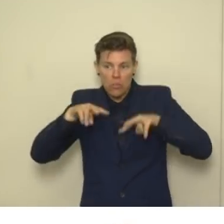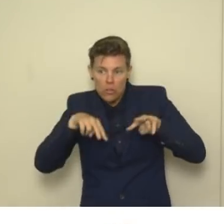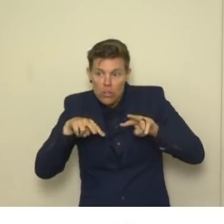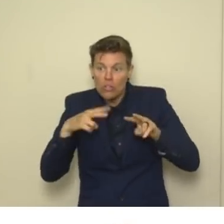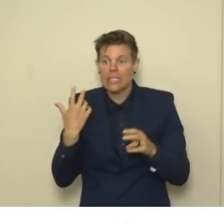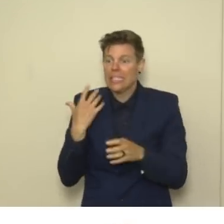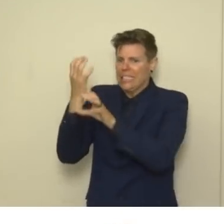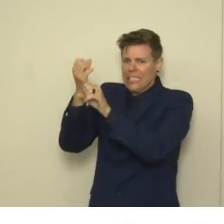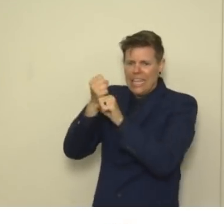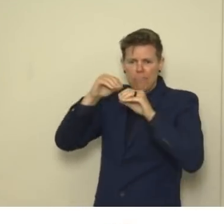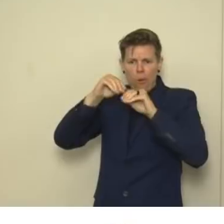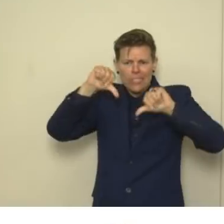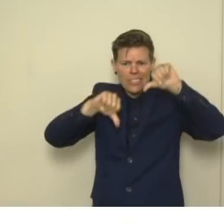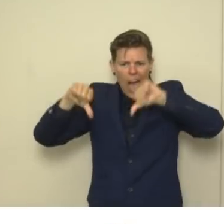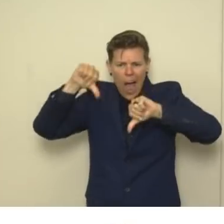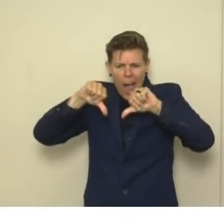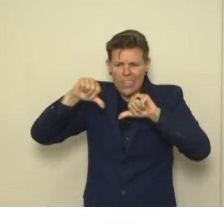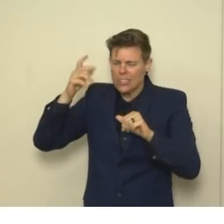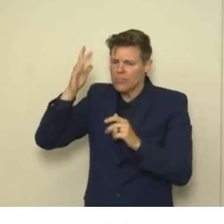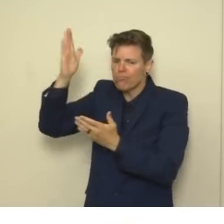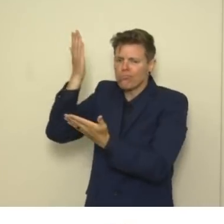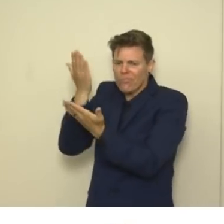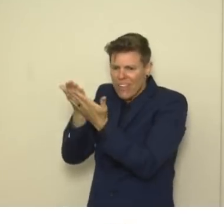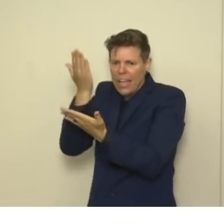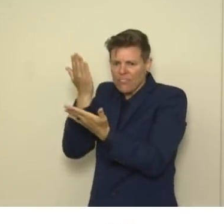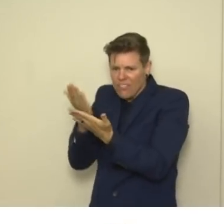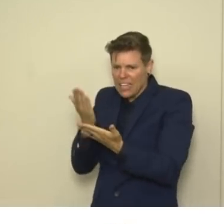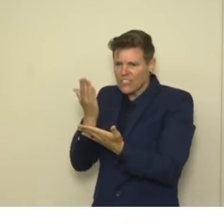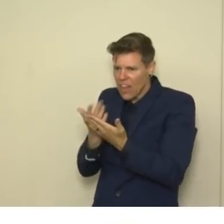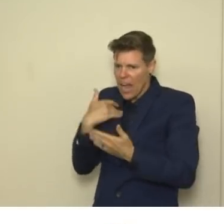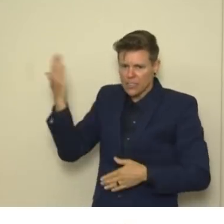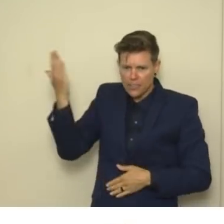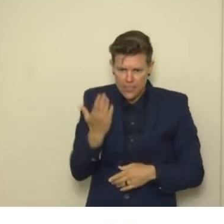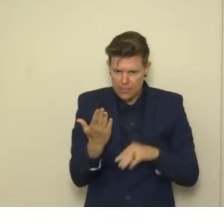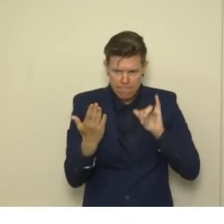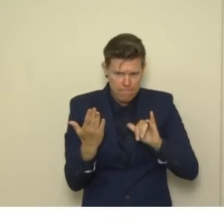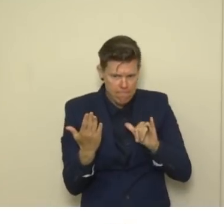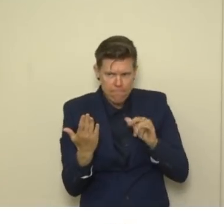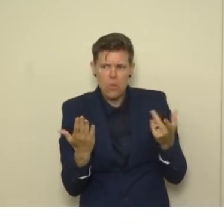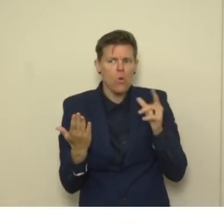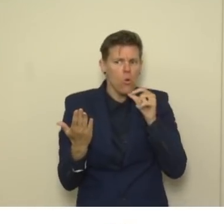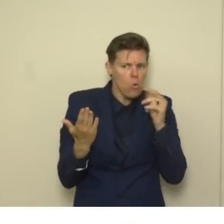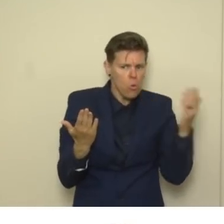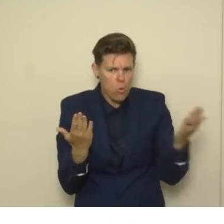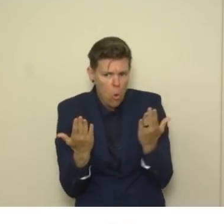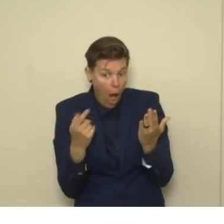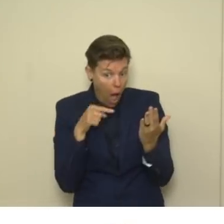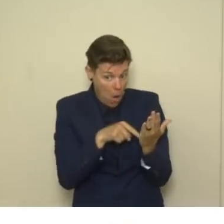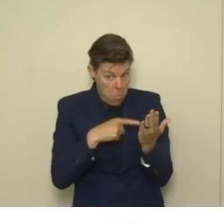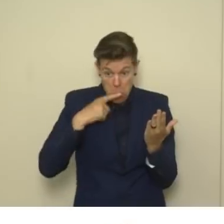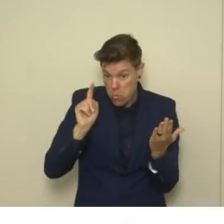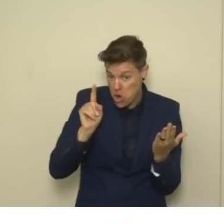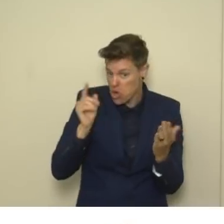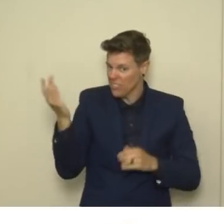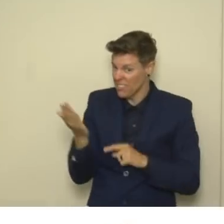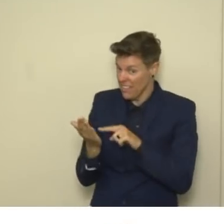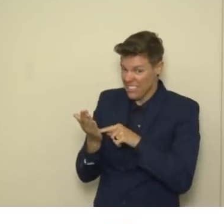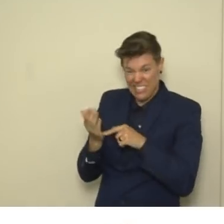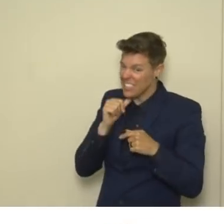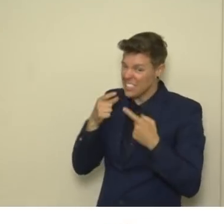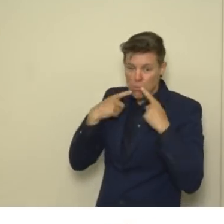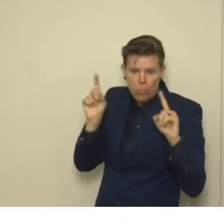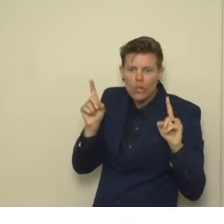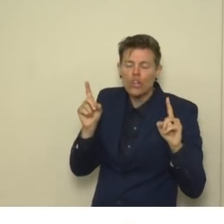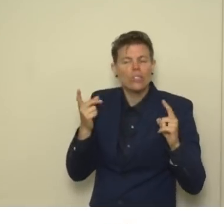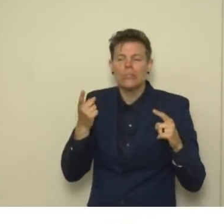about the disease, about how it spreads, about who's at risk, about what's going to work. This is uncharted territory.